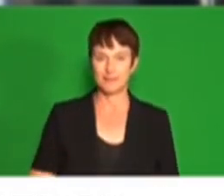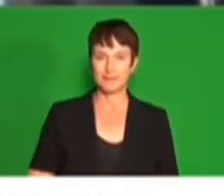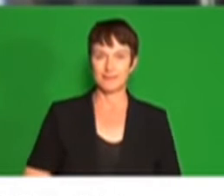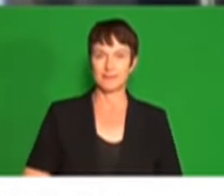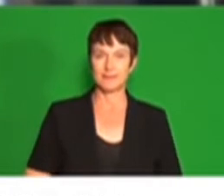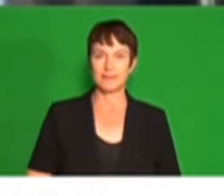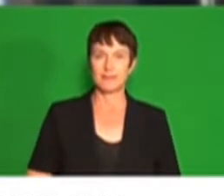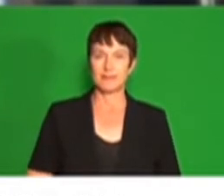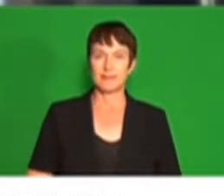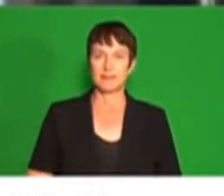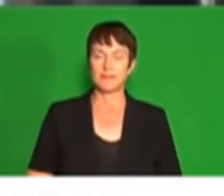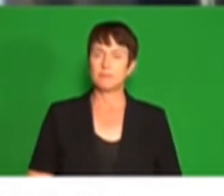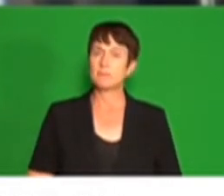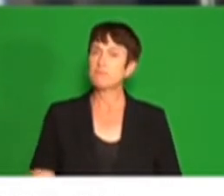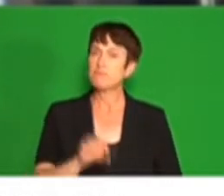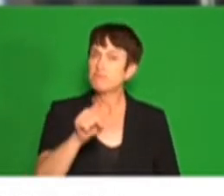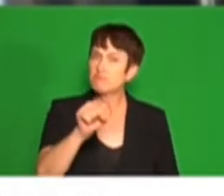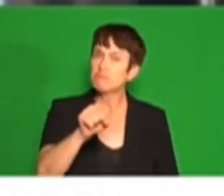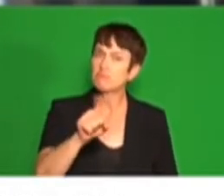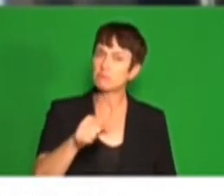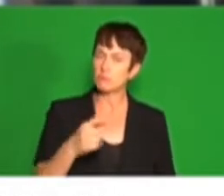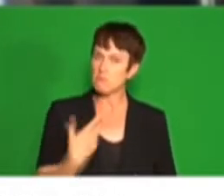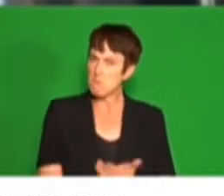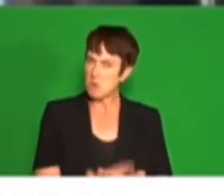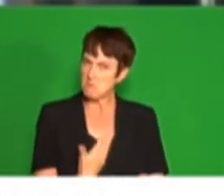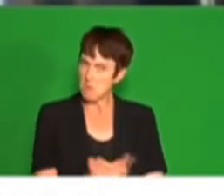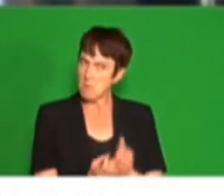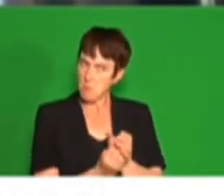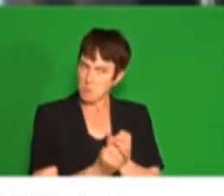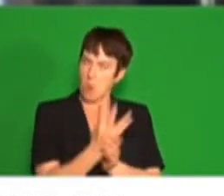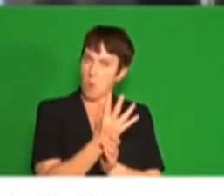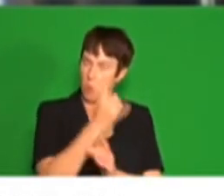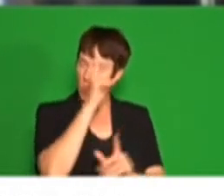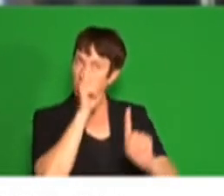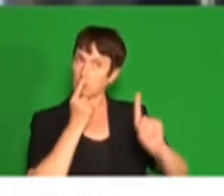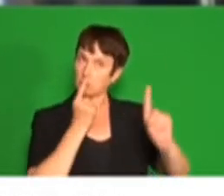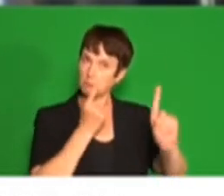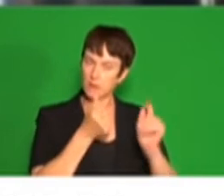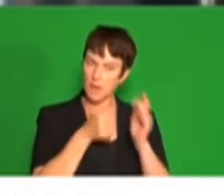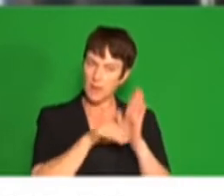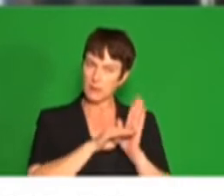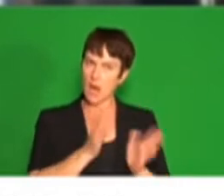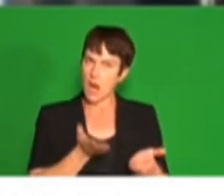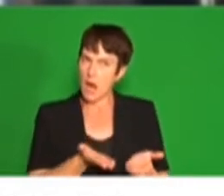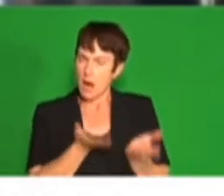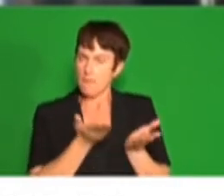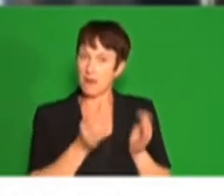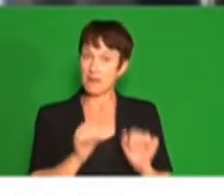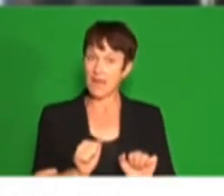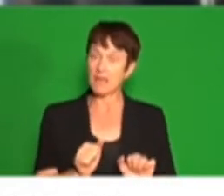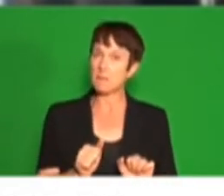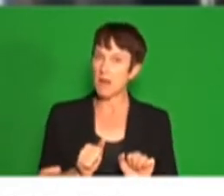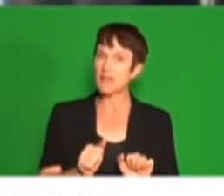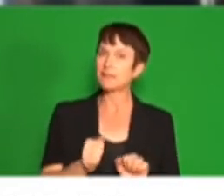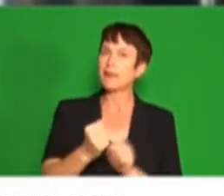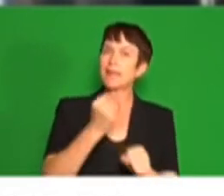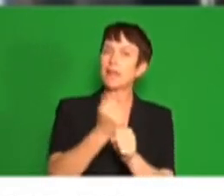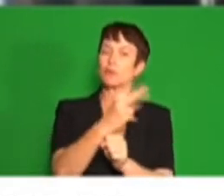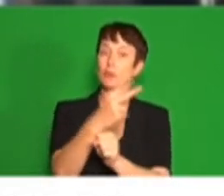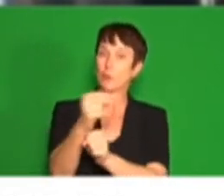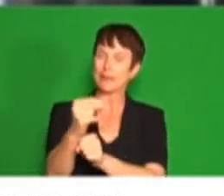Despite an upward revision to potential growth, higher growth in 2020 and in 2021 implied